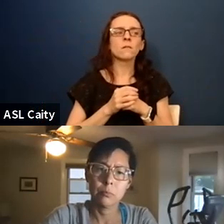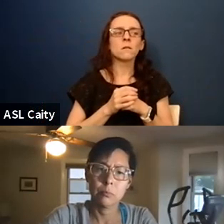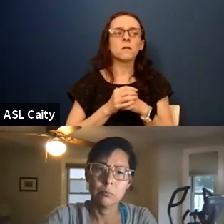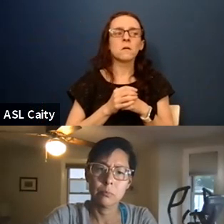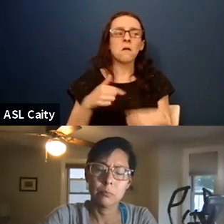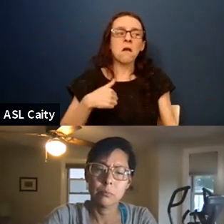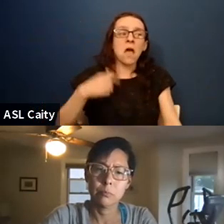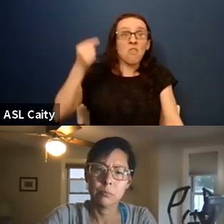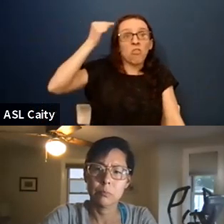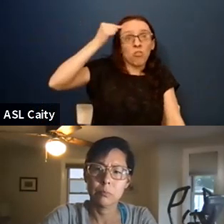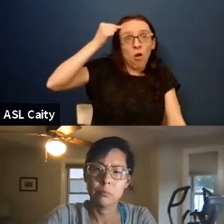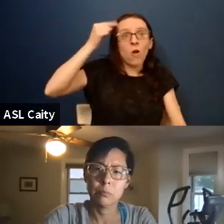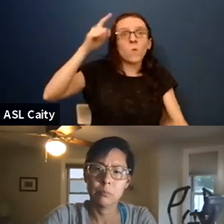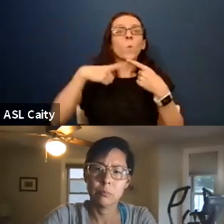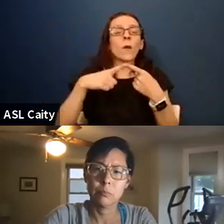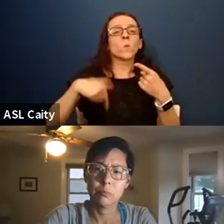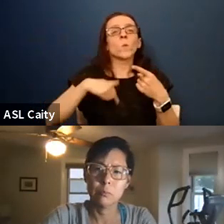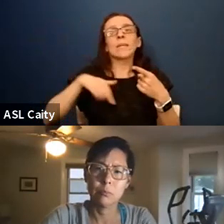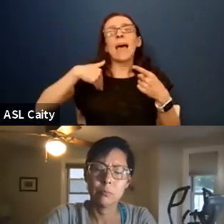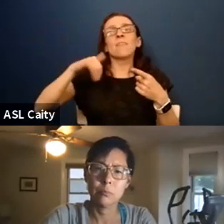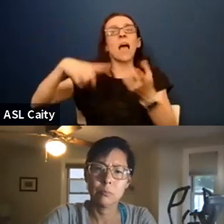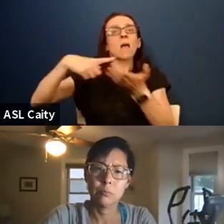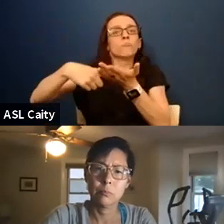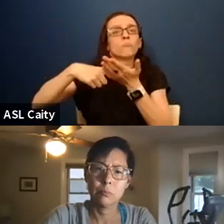when we had the discussion around the GPA,